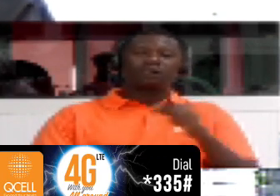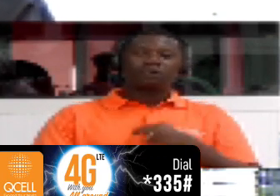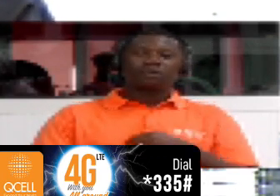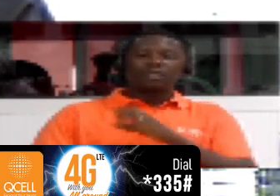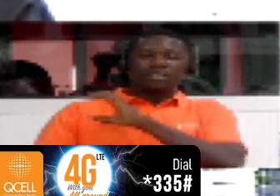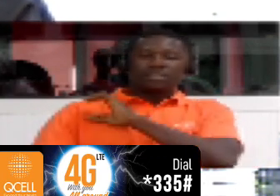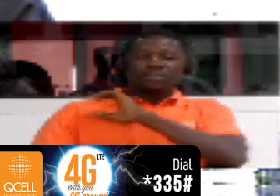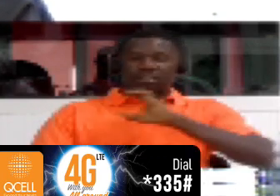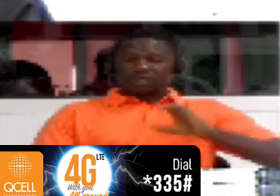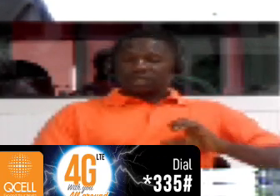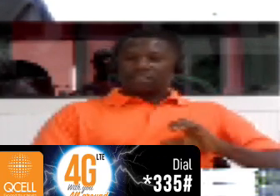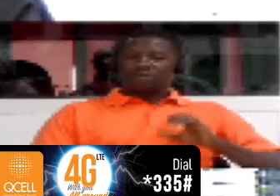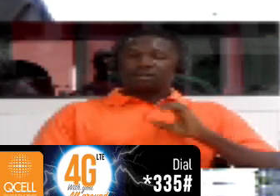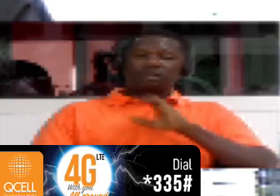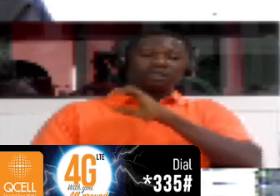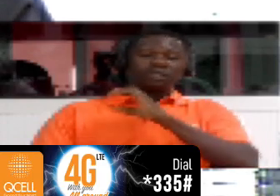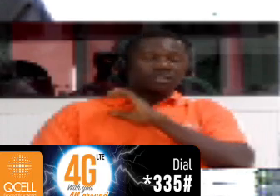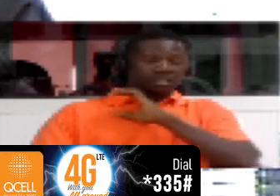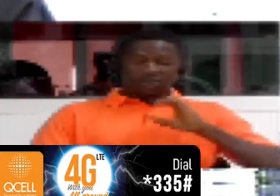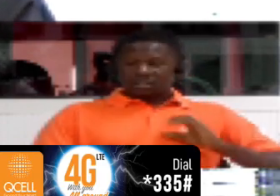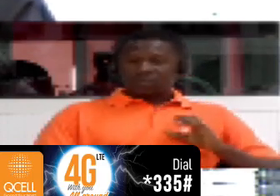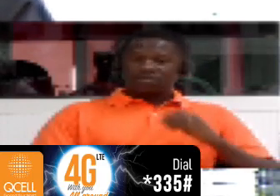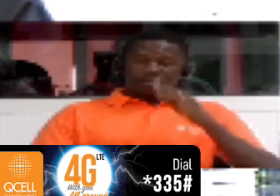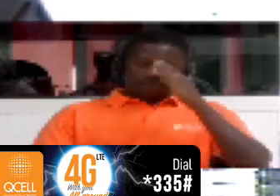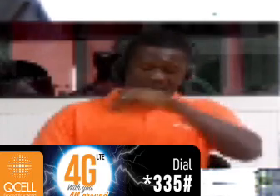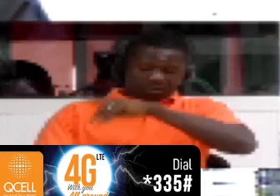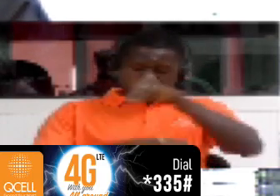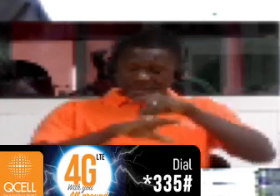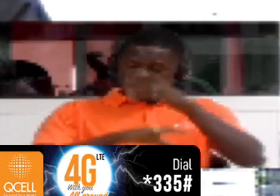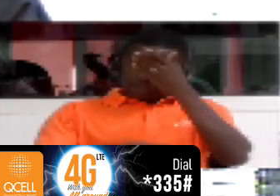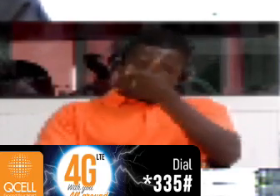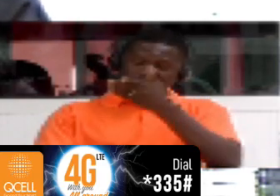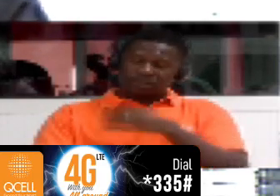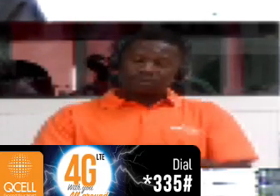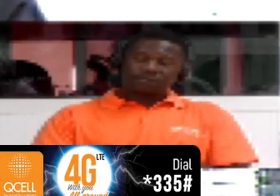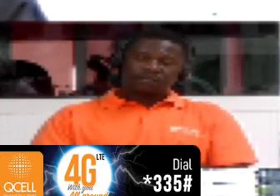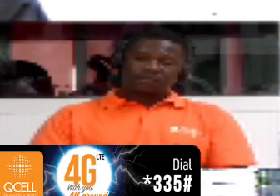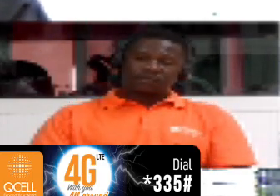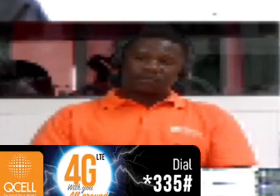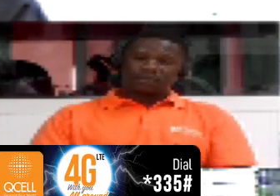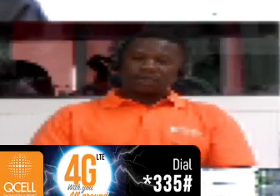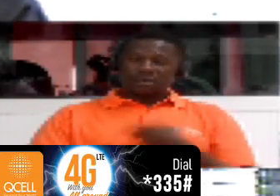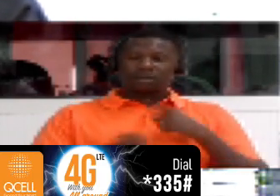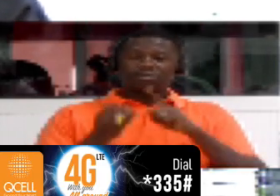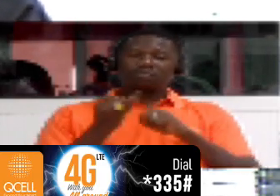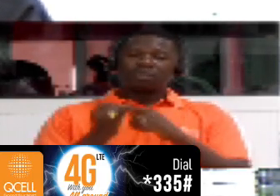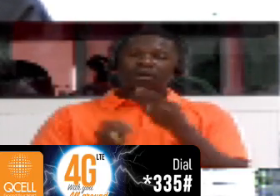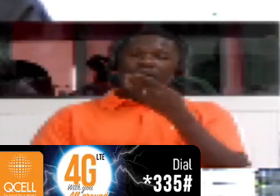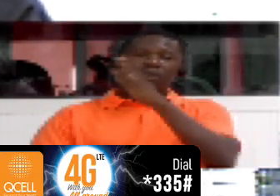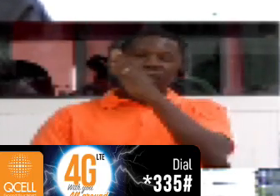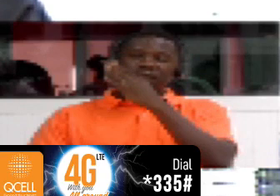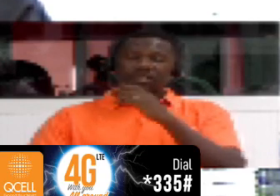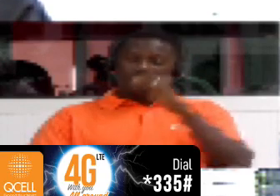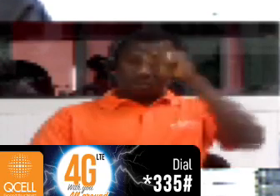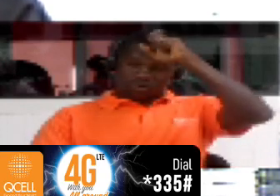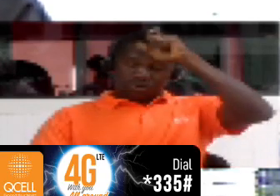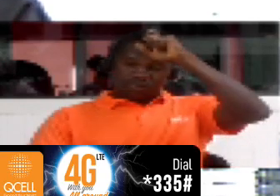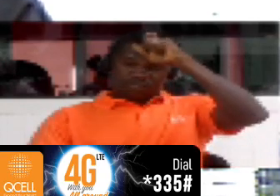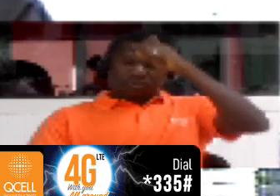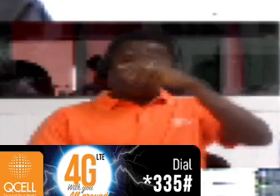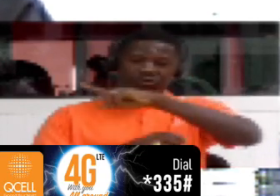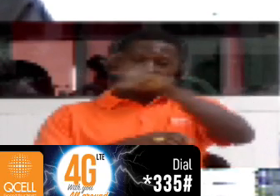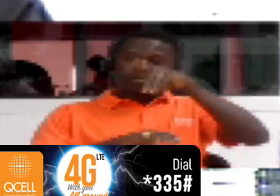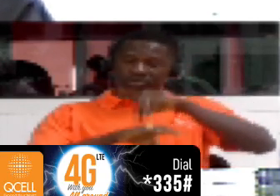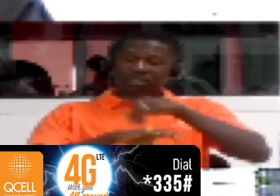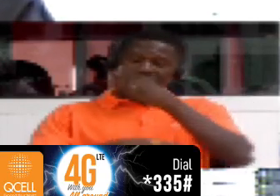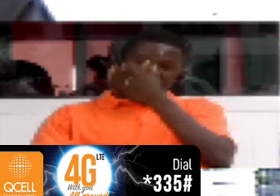Hajikulea. We are also at Numuel, at Chief Fajukule's place. Ka base fananke governoya. We also man base at